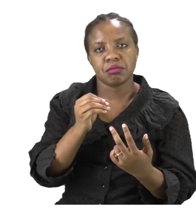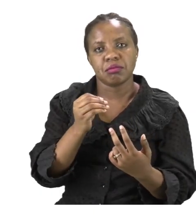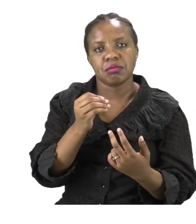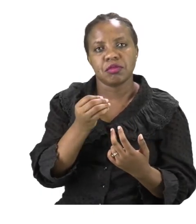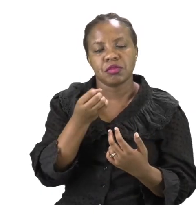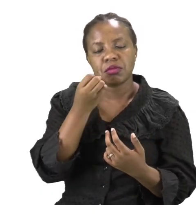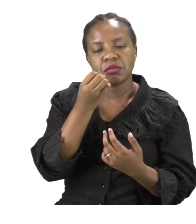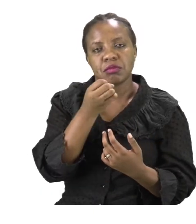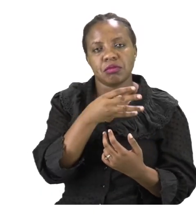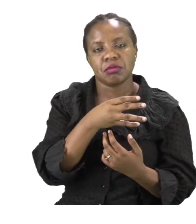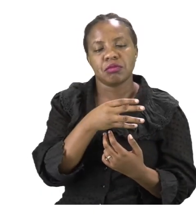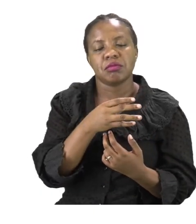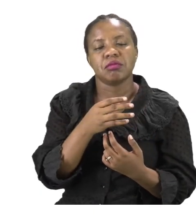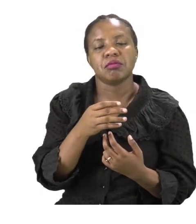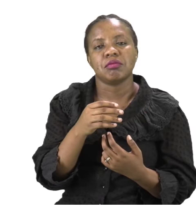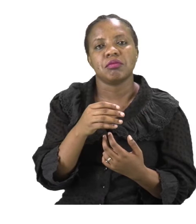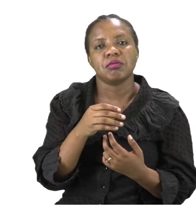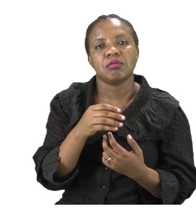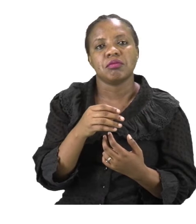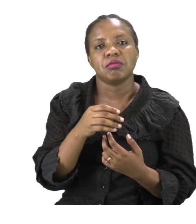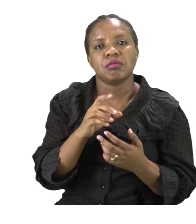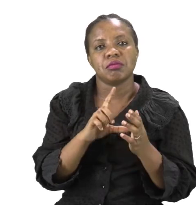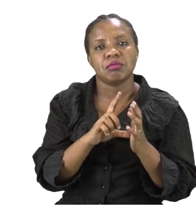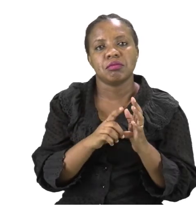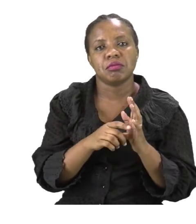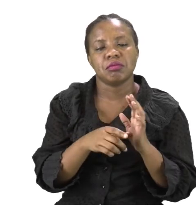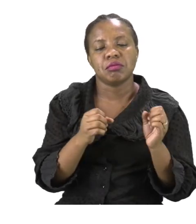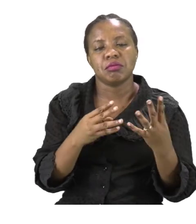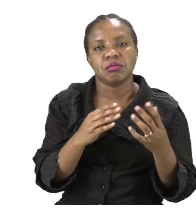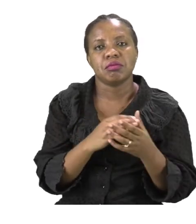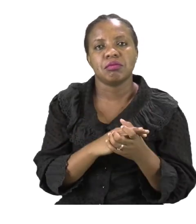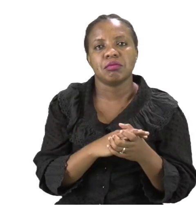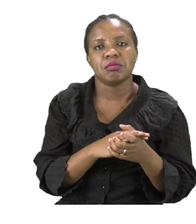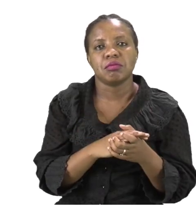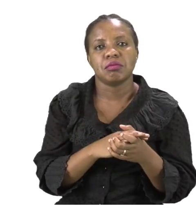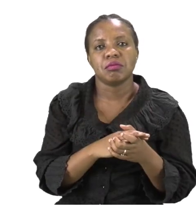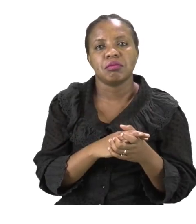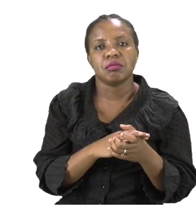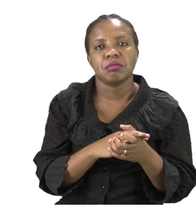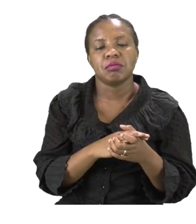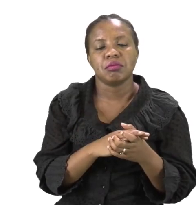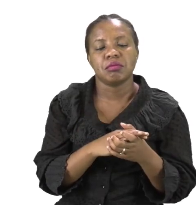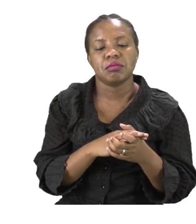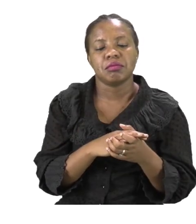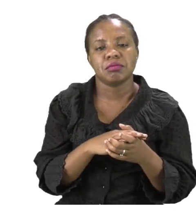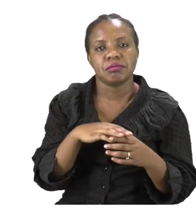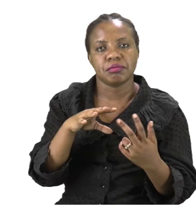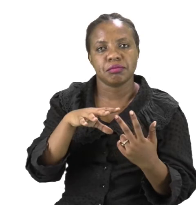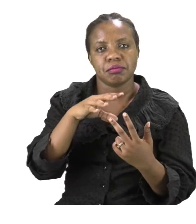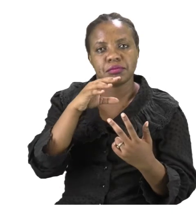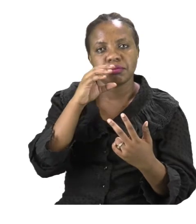Let's read it again. The students earned some recess. Mr.